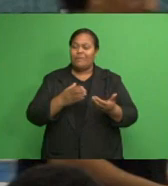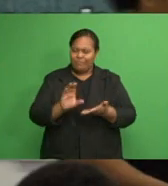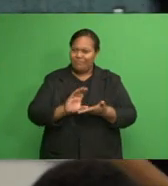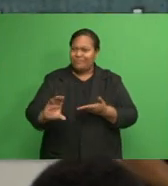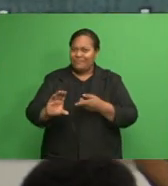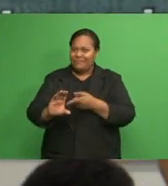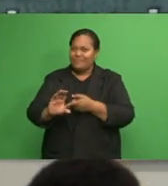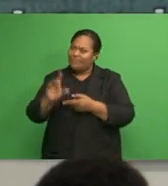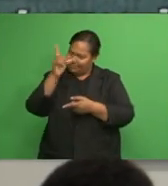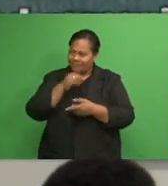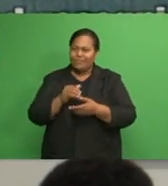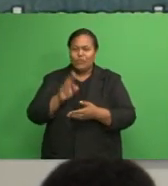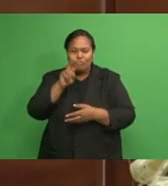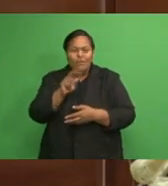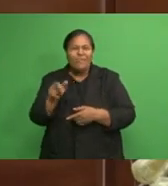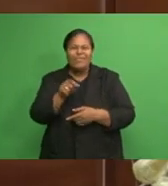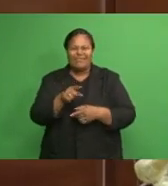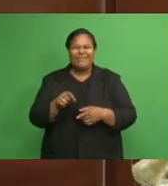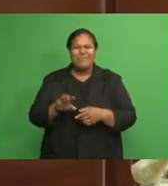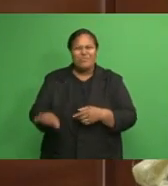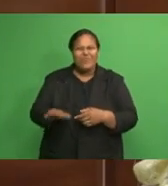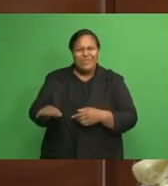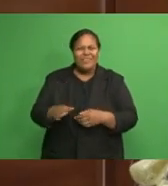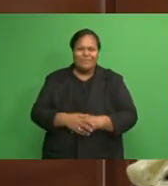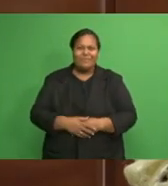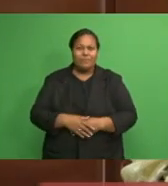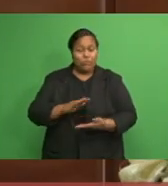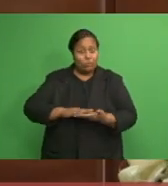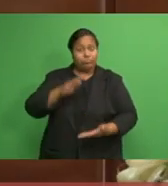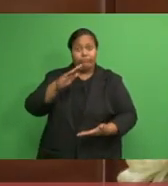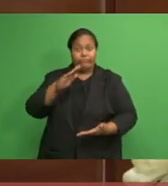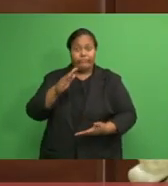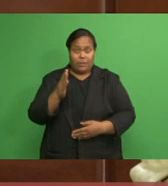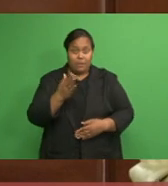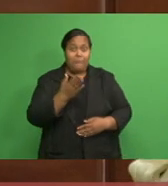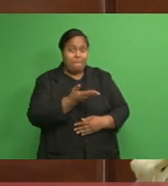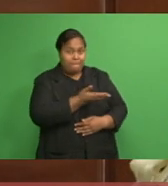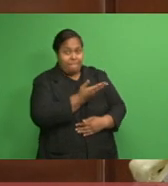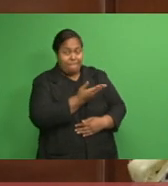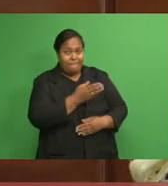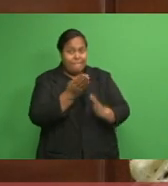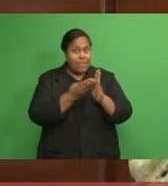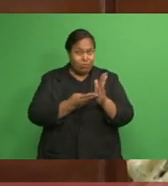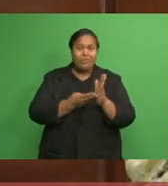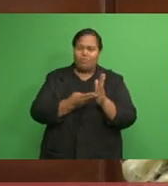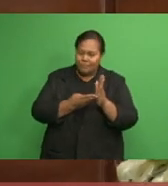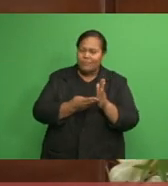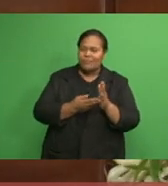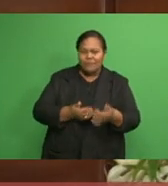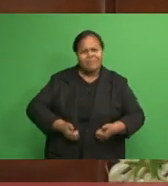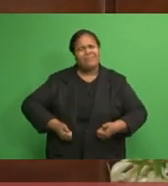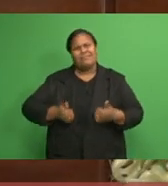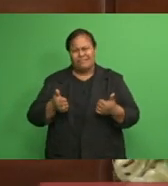cater for disadvantaged Fijians. Increasing my budget is a no-brainer, the budget for the ministry, because